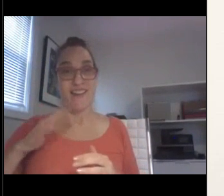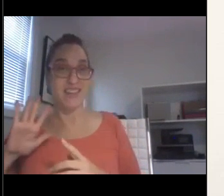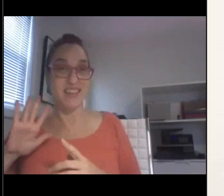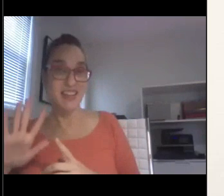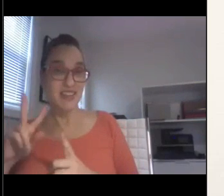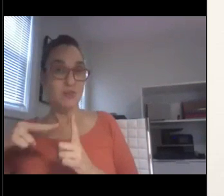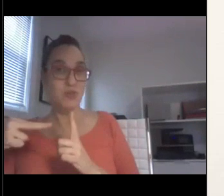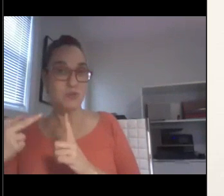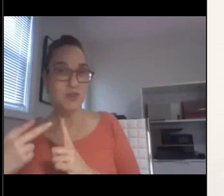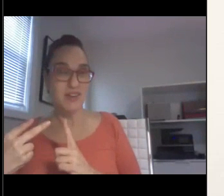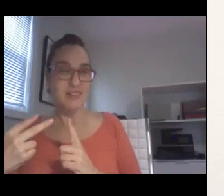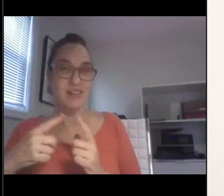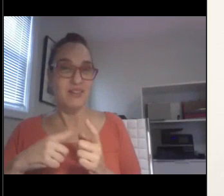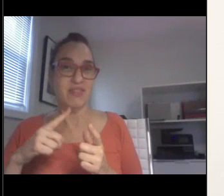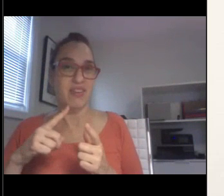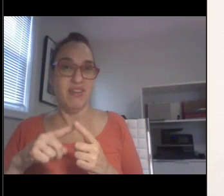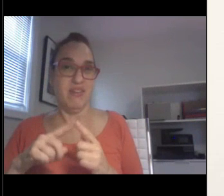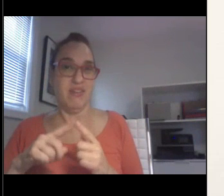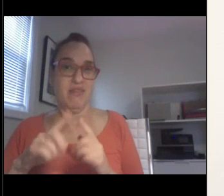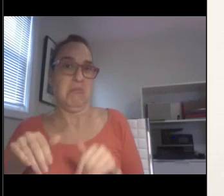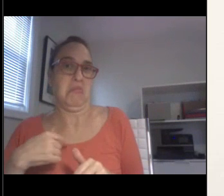opinion. Next, please.